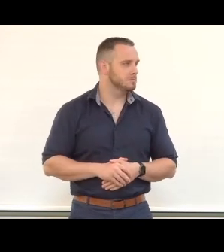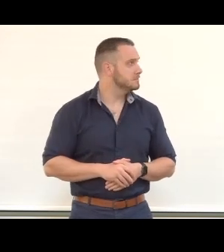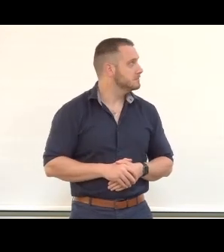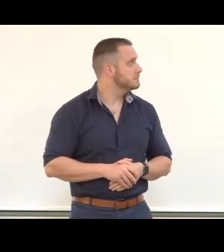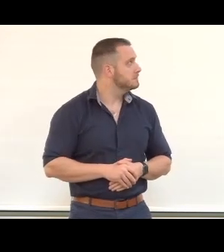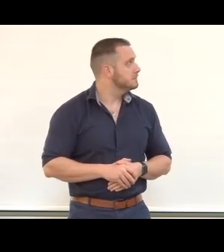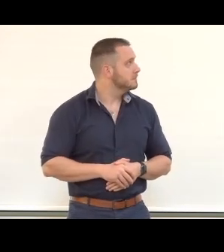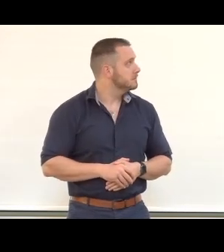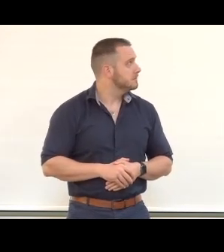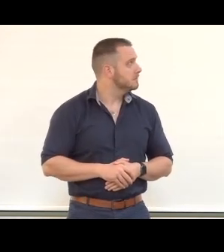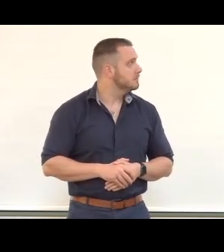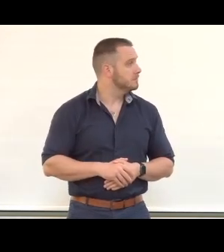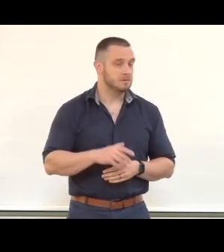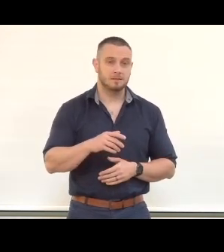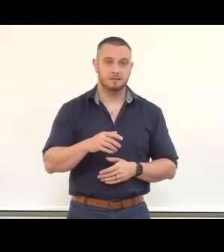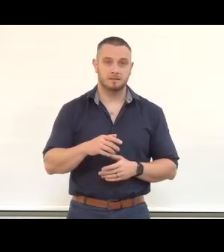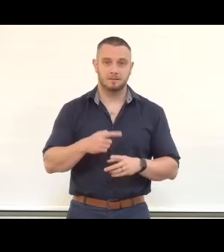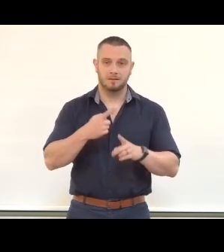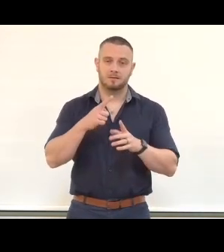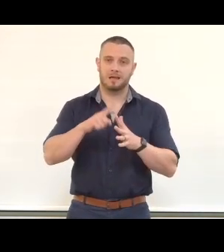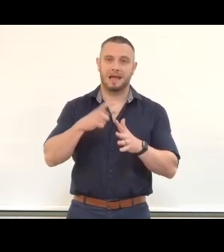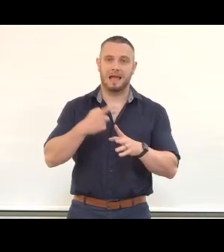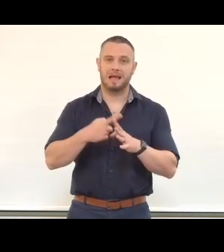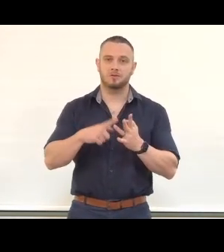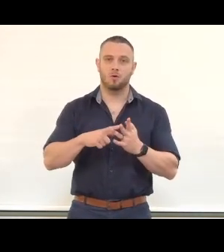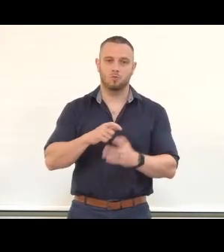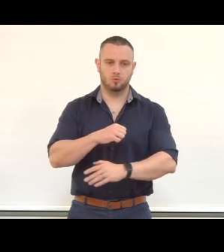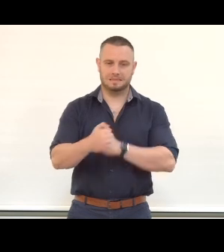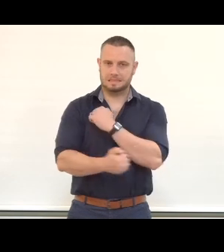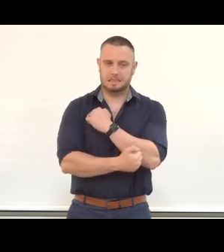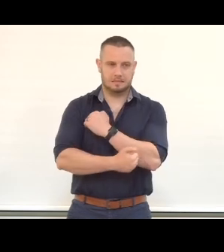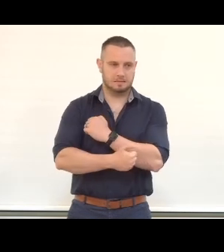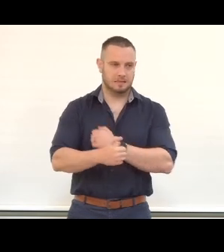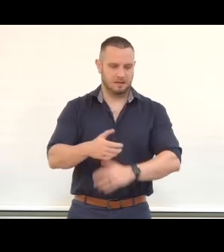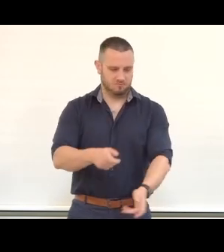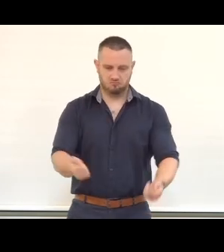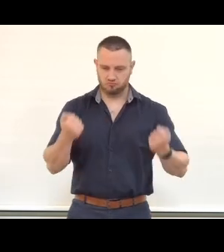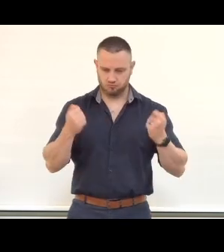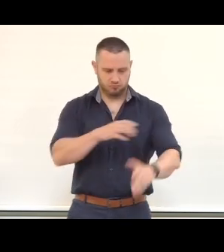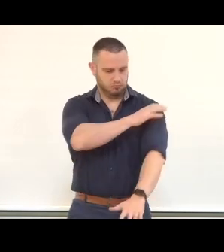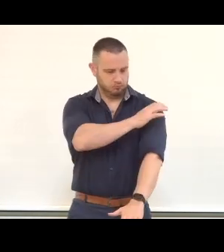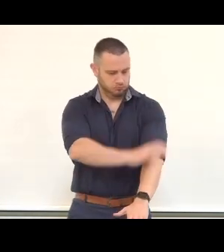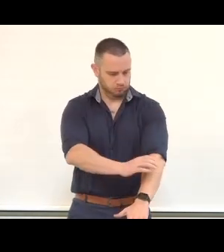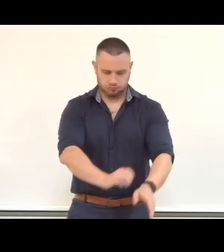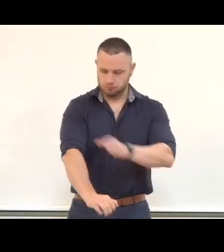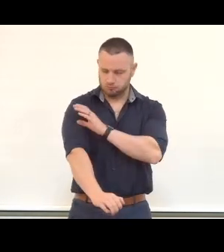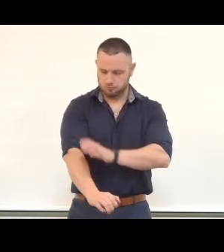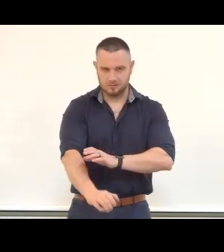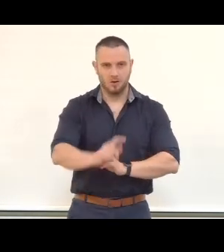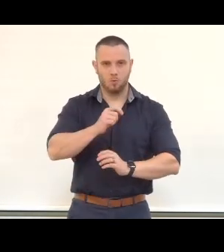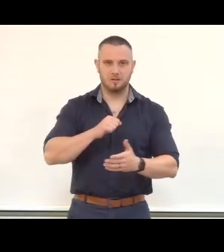That's a close-up shot of the exoskeleton Reinhard was hinting on. So it's basically a set of springs that would just restrict